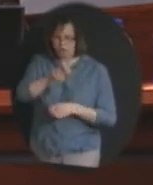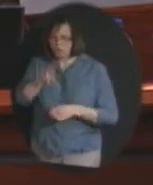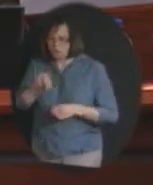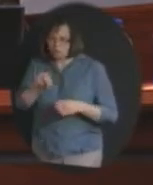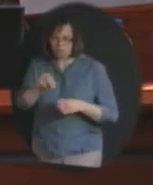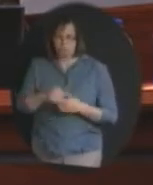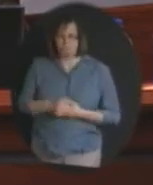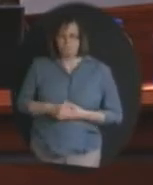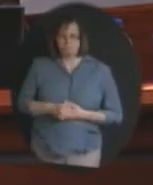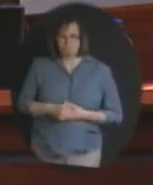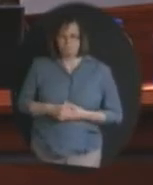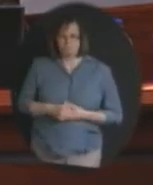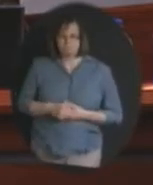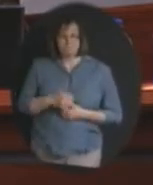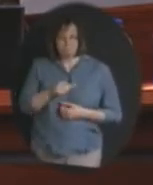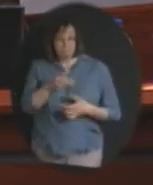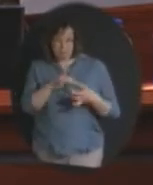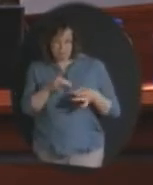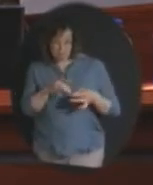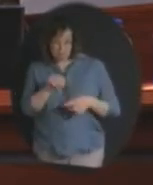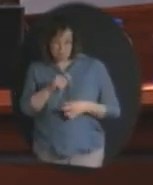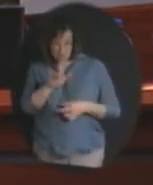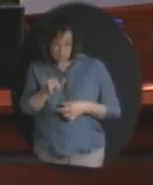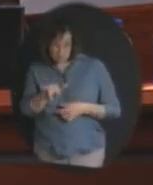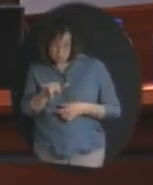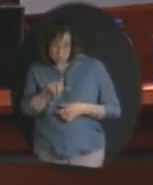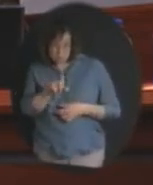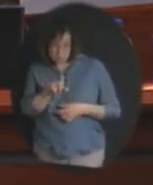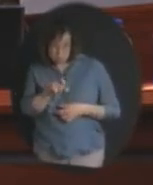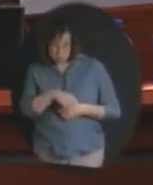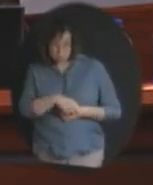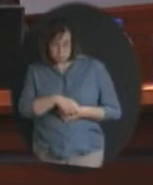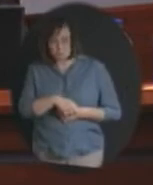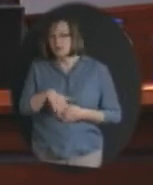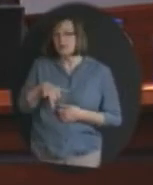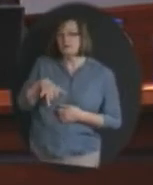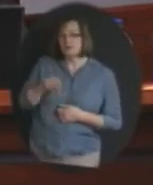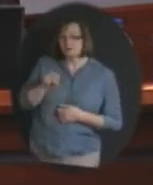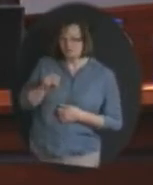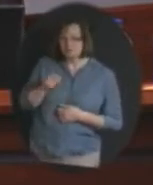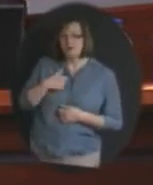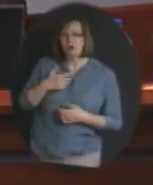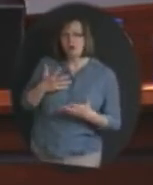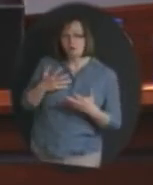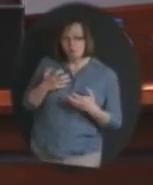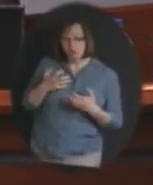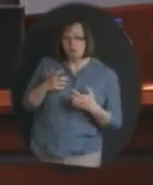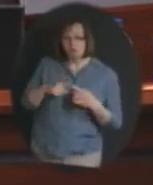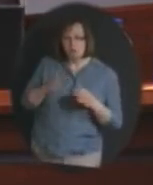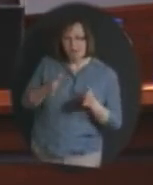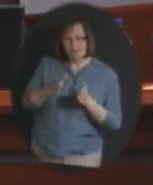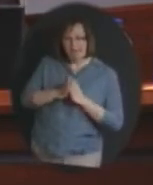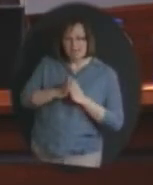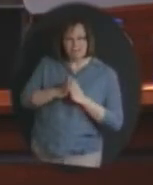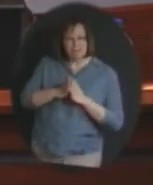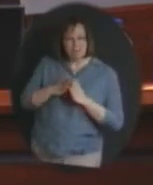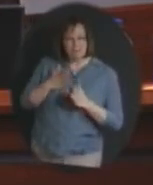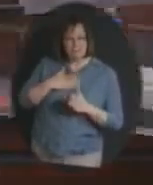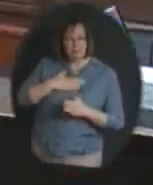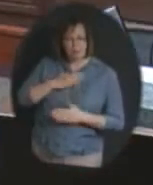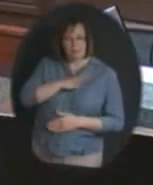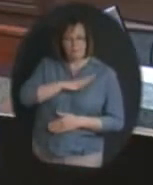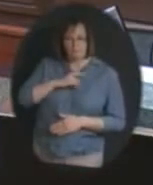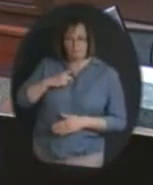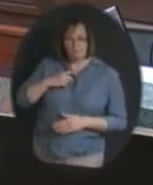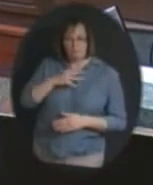Ms. Ashley, at this point, some comments or add? Yes, I wanted to ask of my fellow board